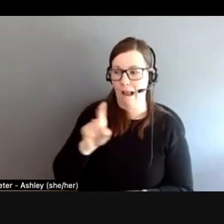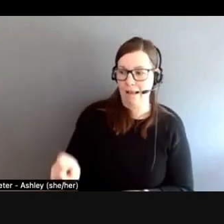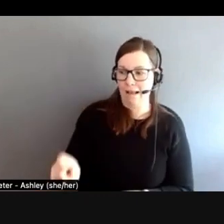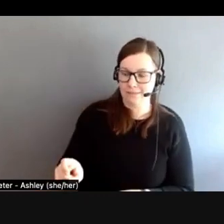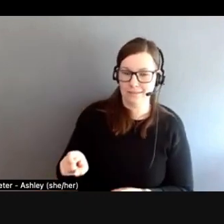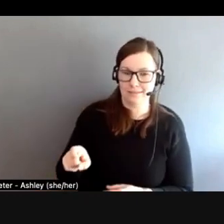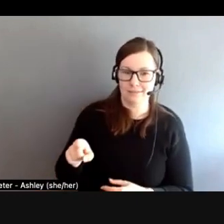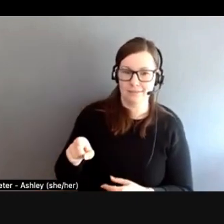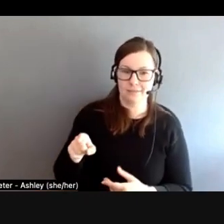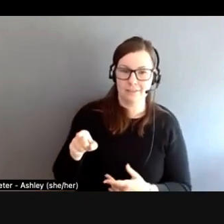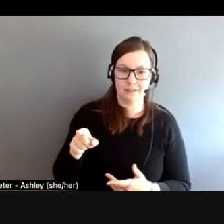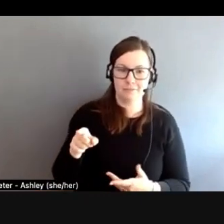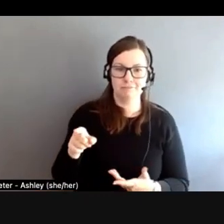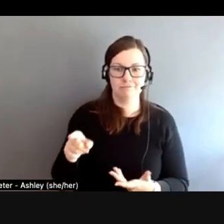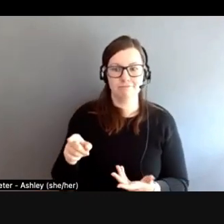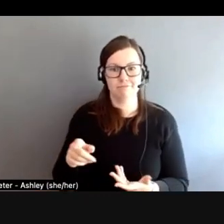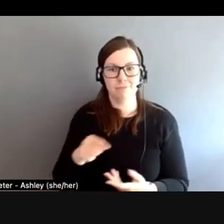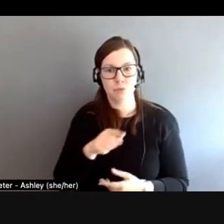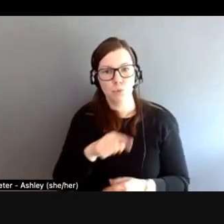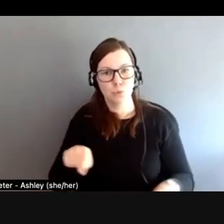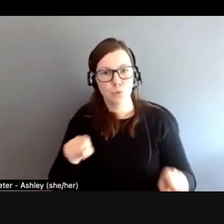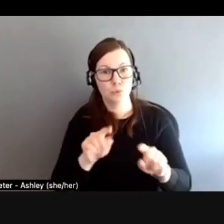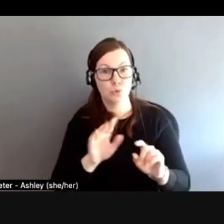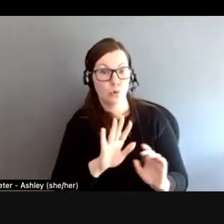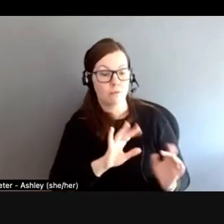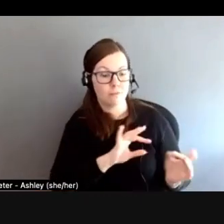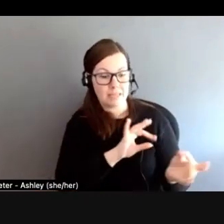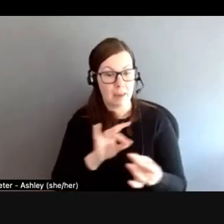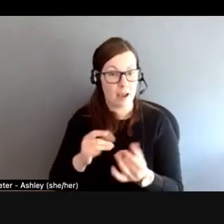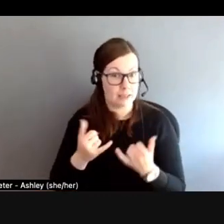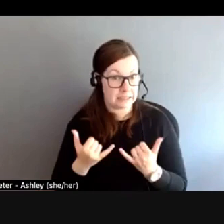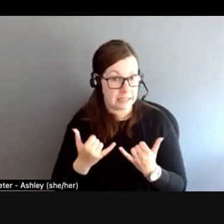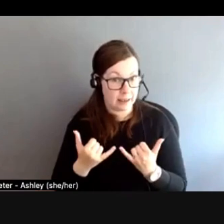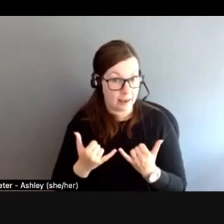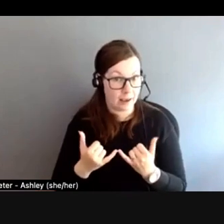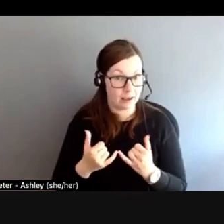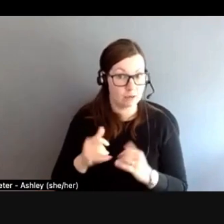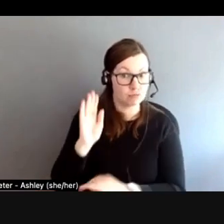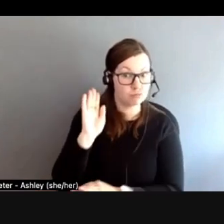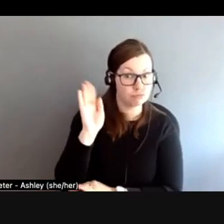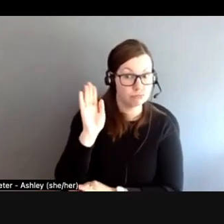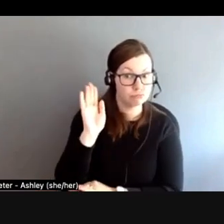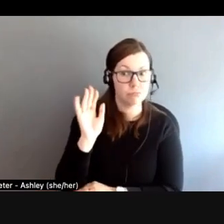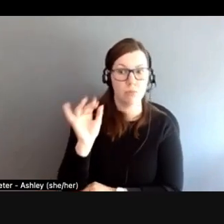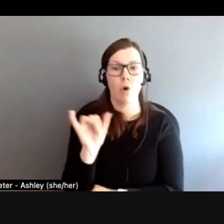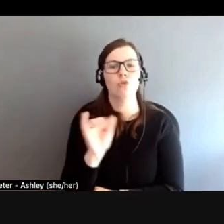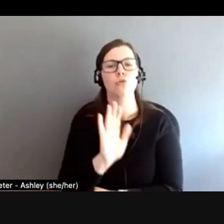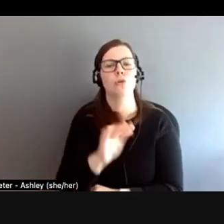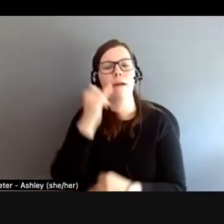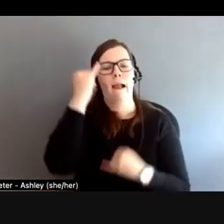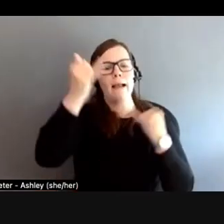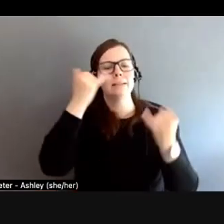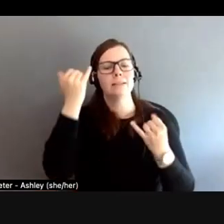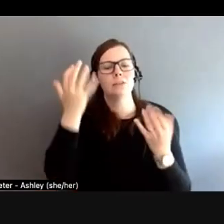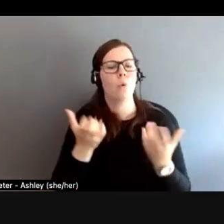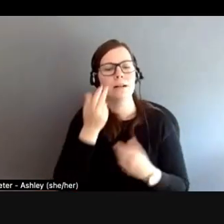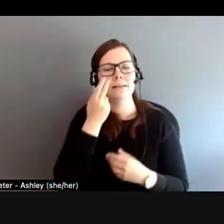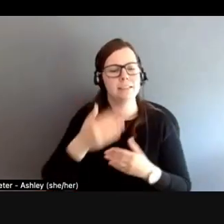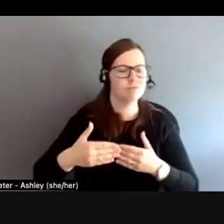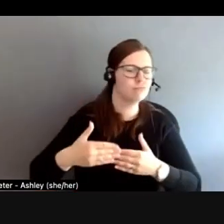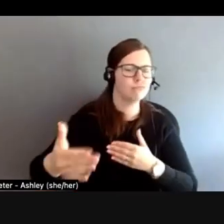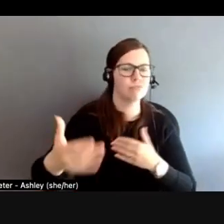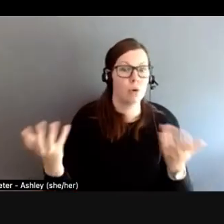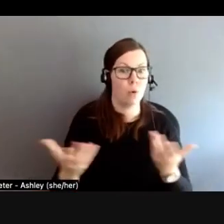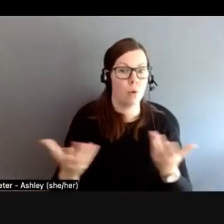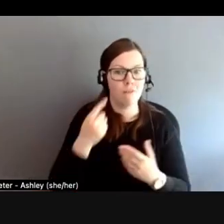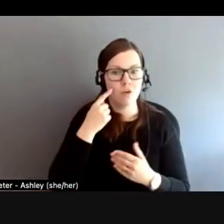also asking people for ideas for what you'd like to see next in the showcases, what kind of stuff, and especially